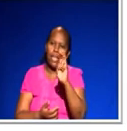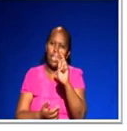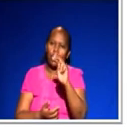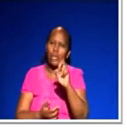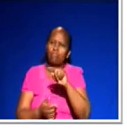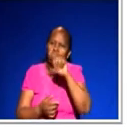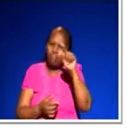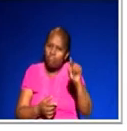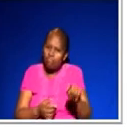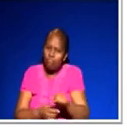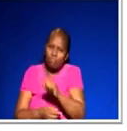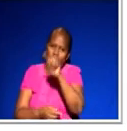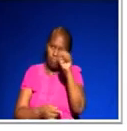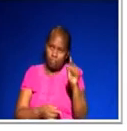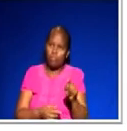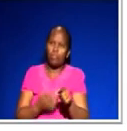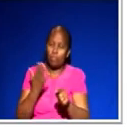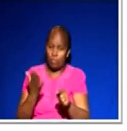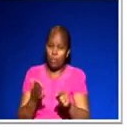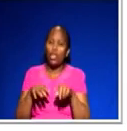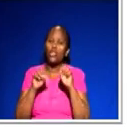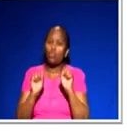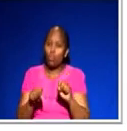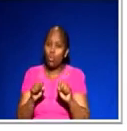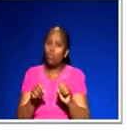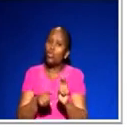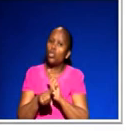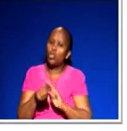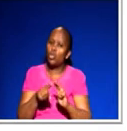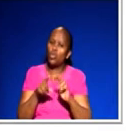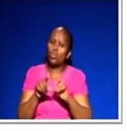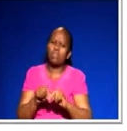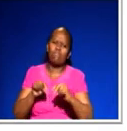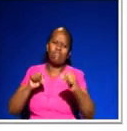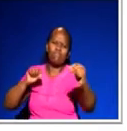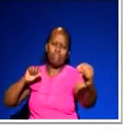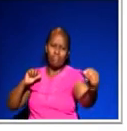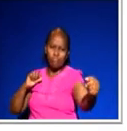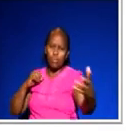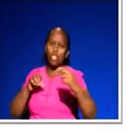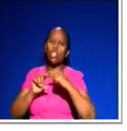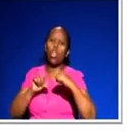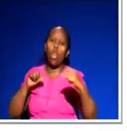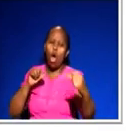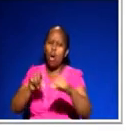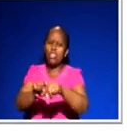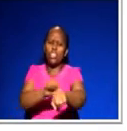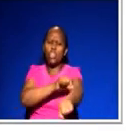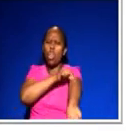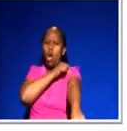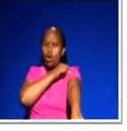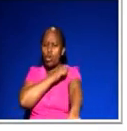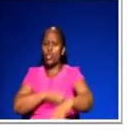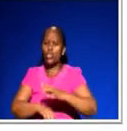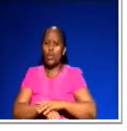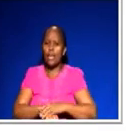round and circular. It can be able to stretch longer, so you can obtain the length of a